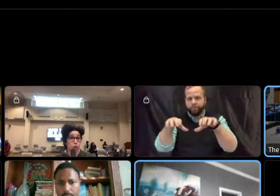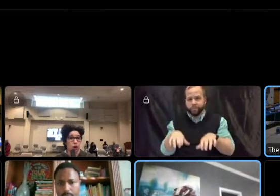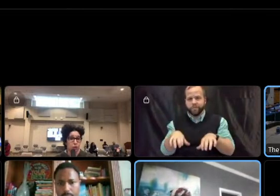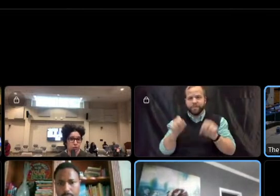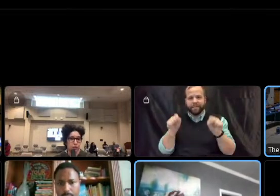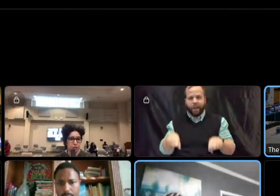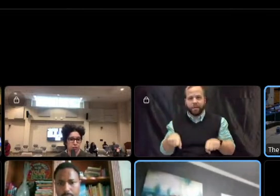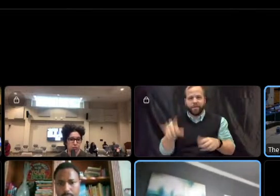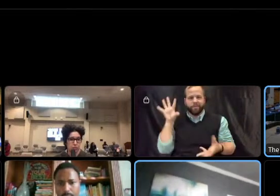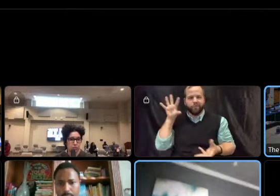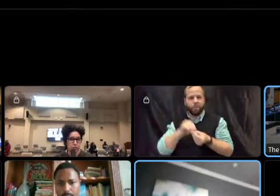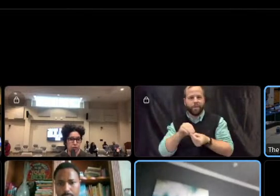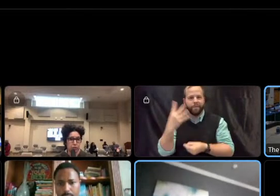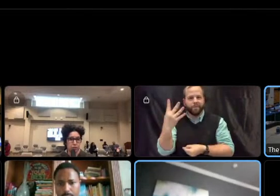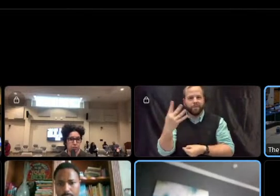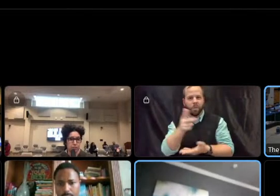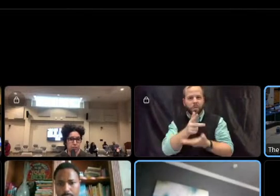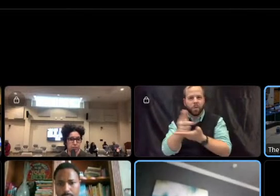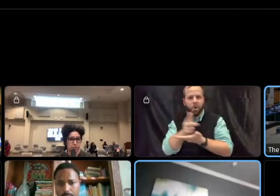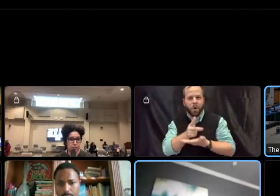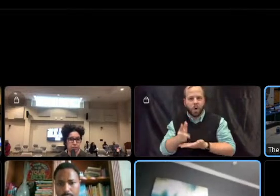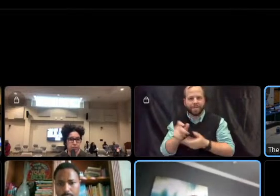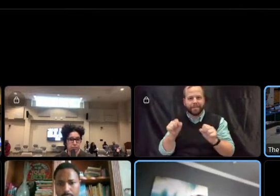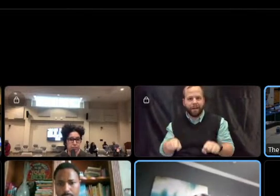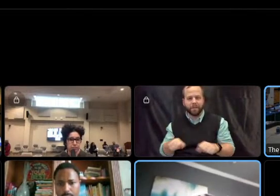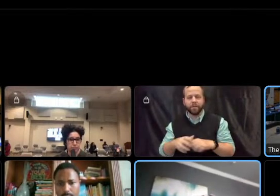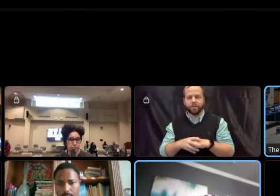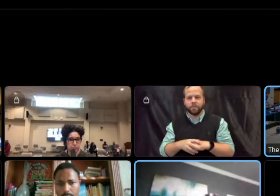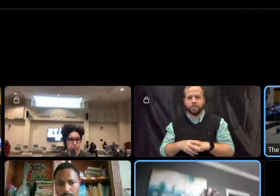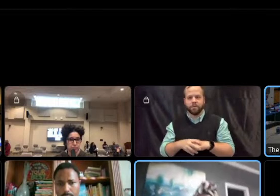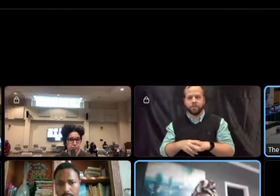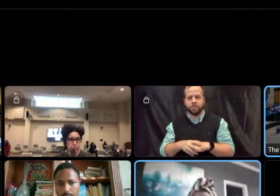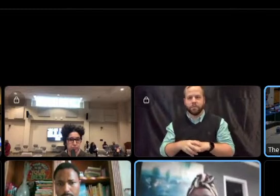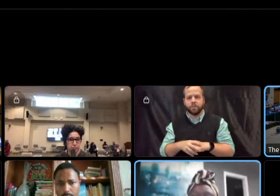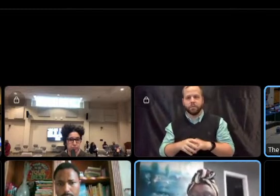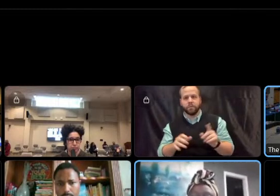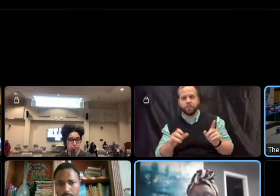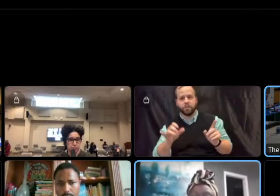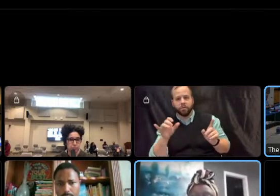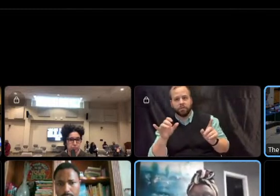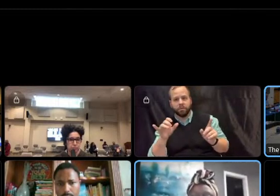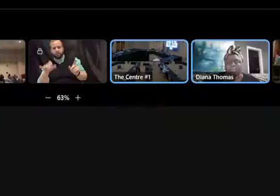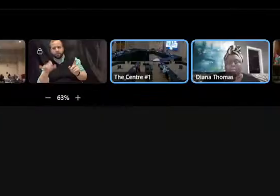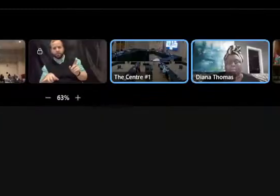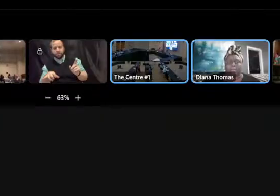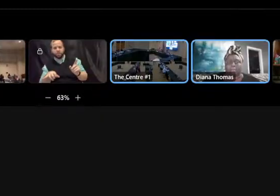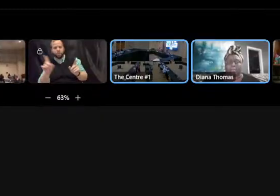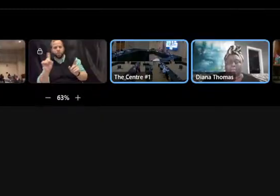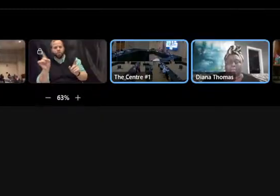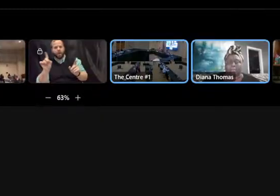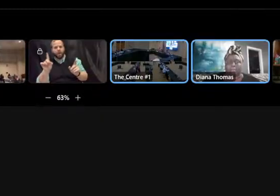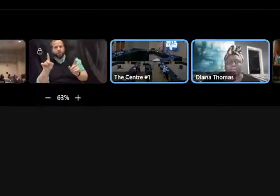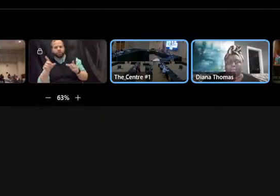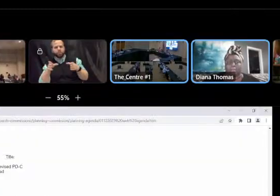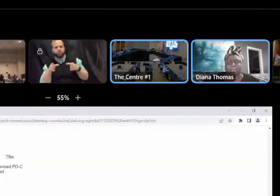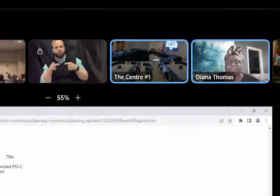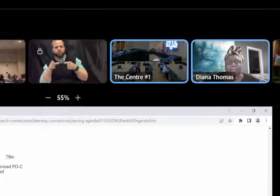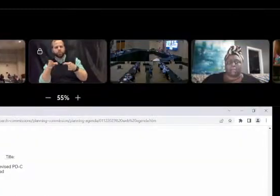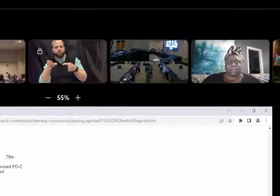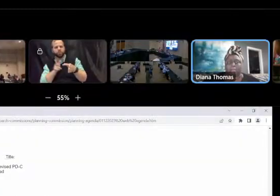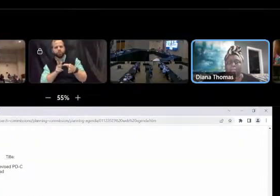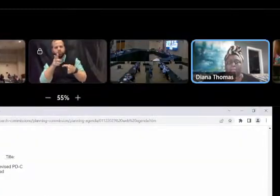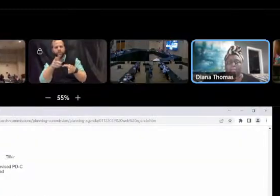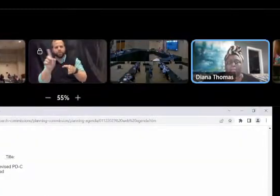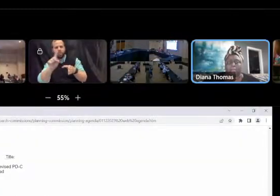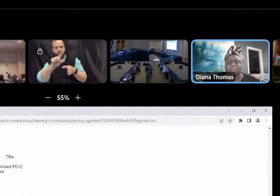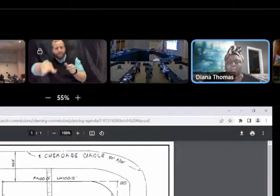of 4 cars in the driveway. Is that driveway located in the back? Yeah, so